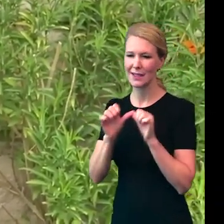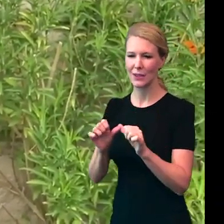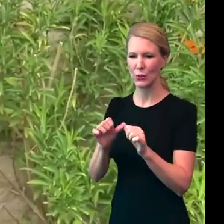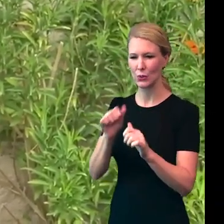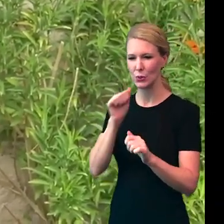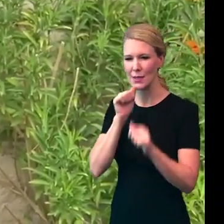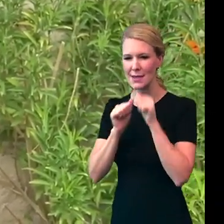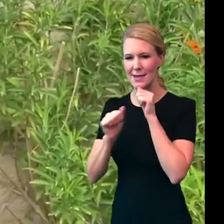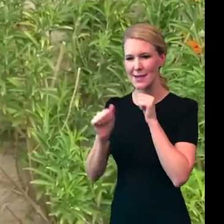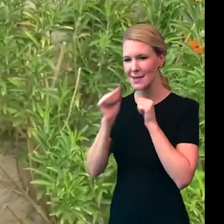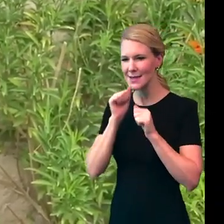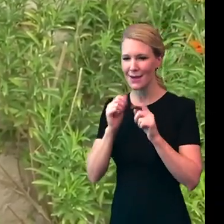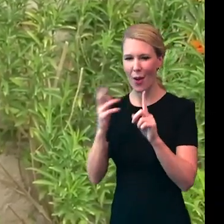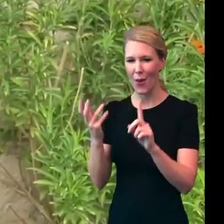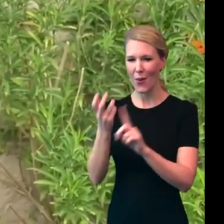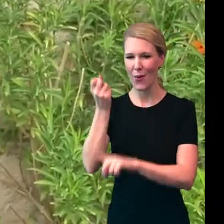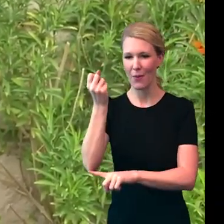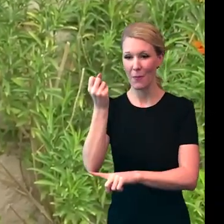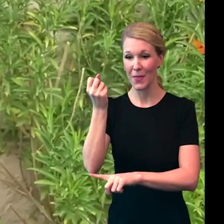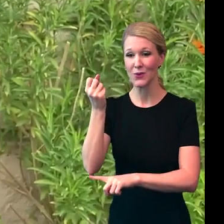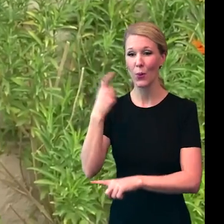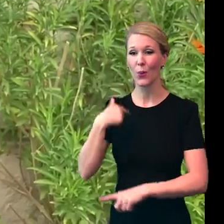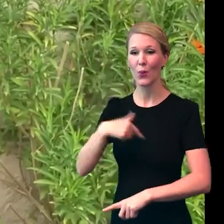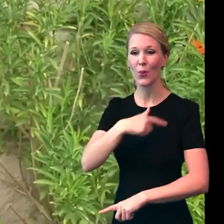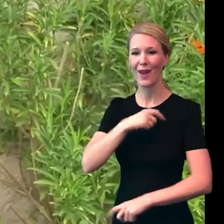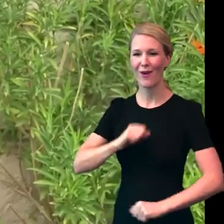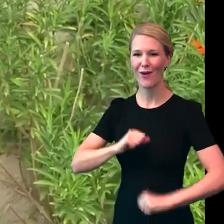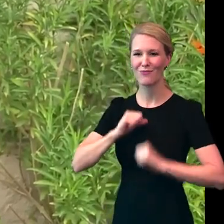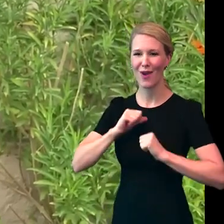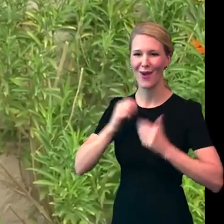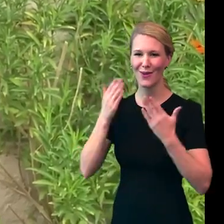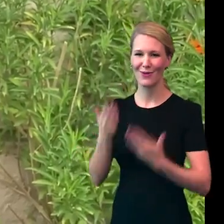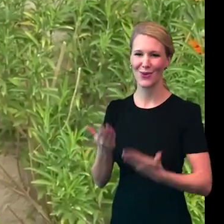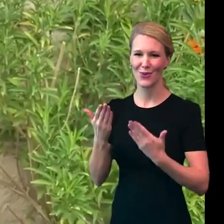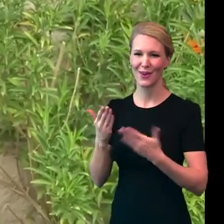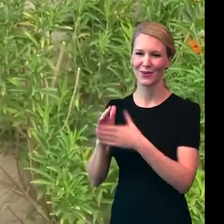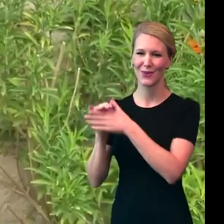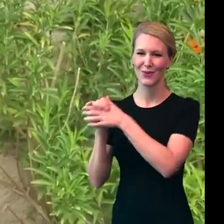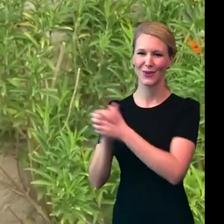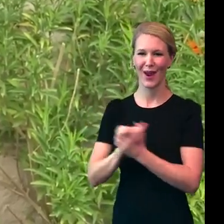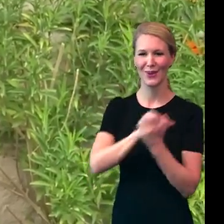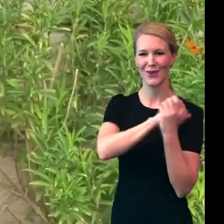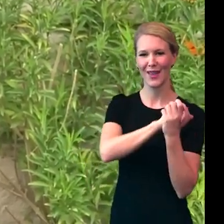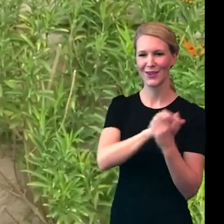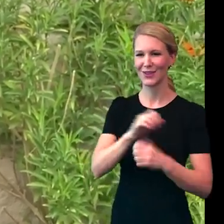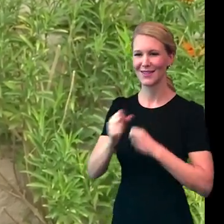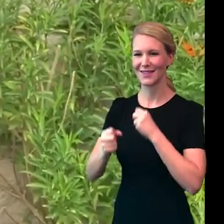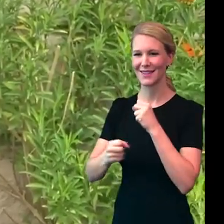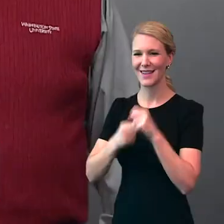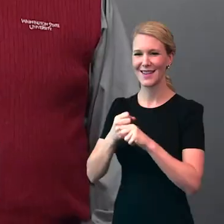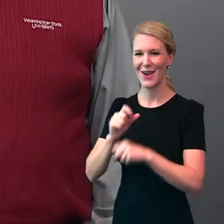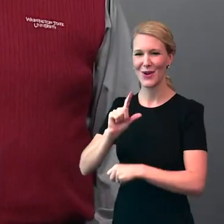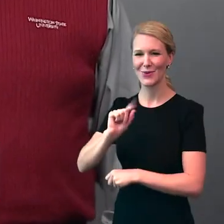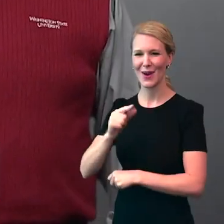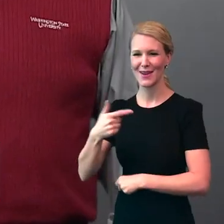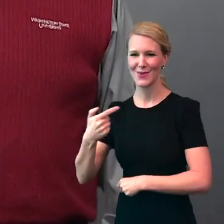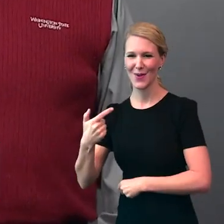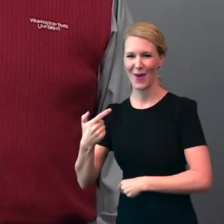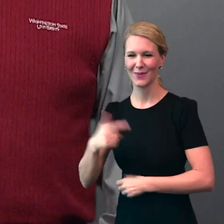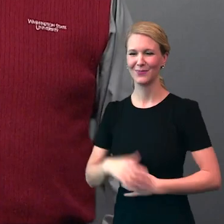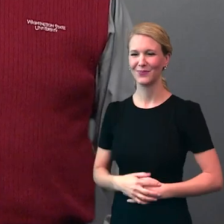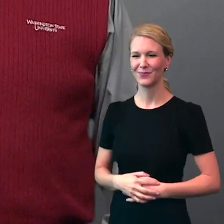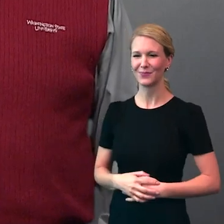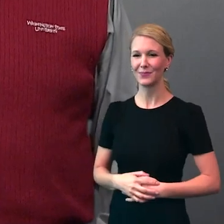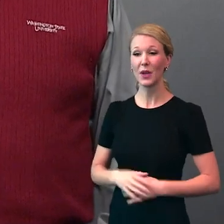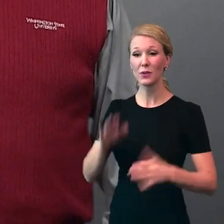greatness. We are and will always be proud of you. Congratulations again, class of 2021, and go Cougs. As president of the